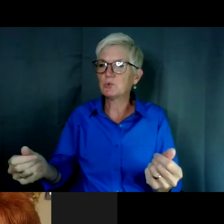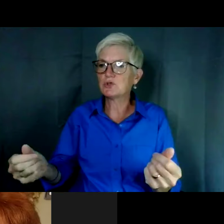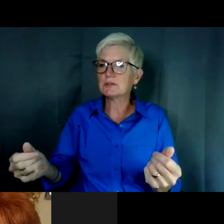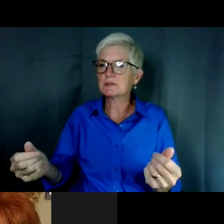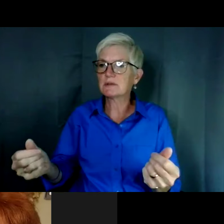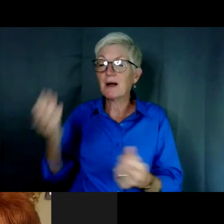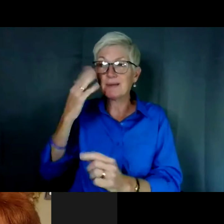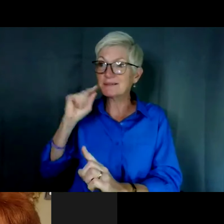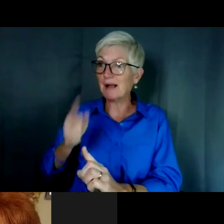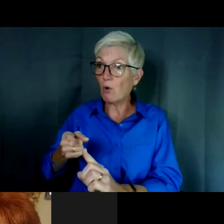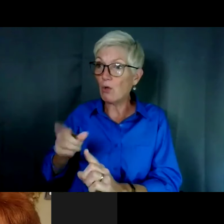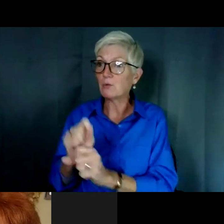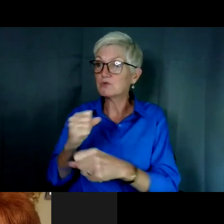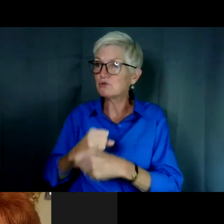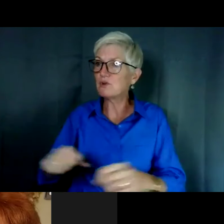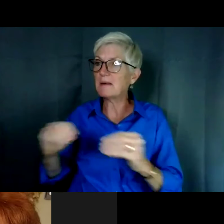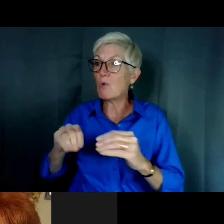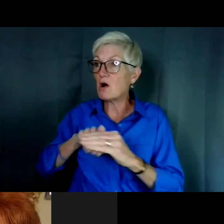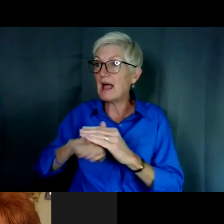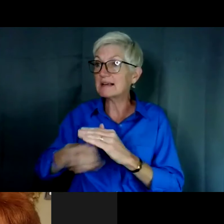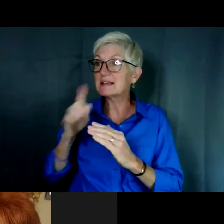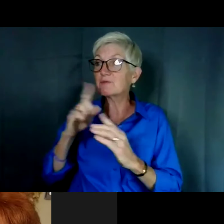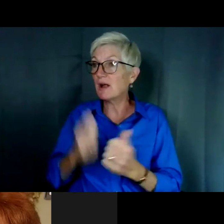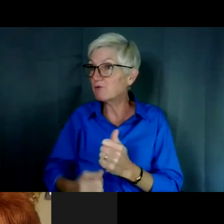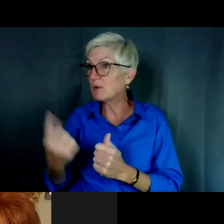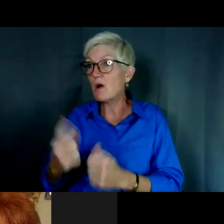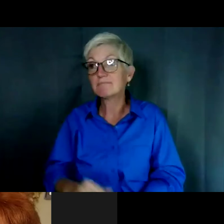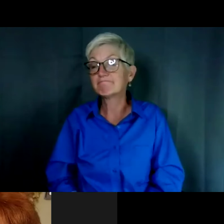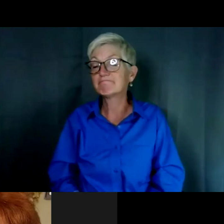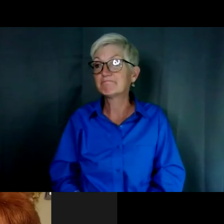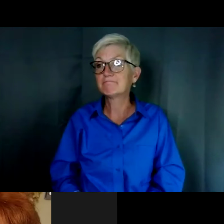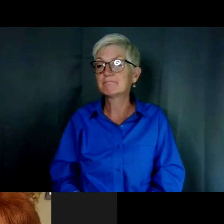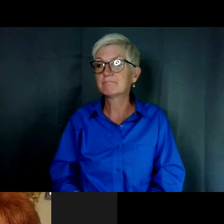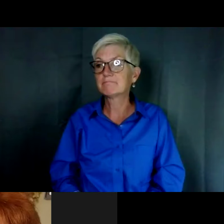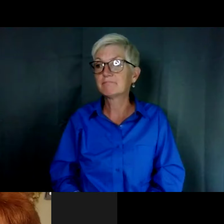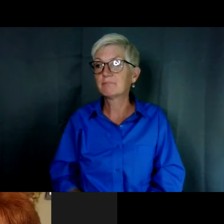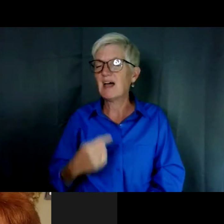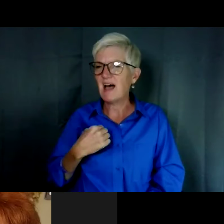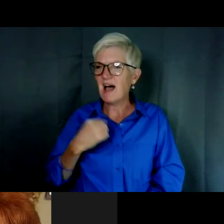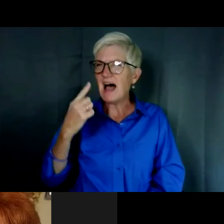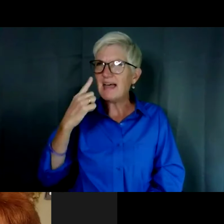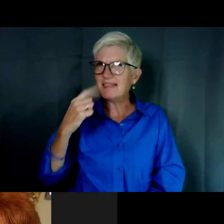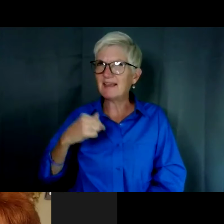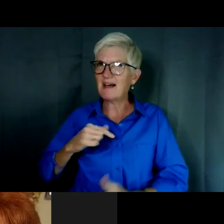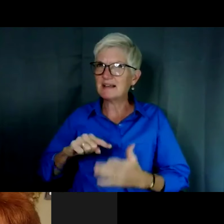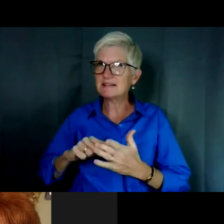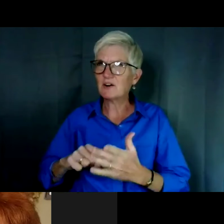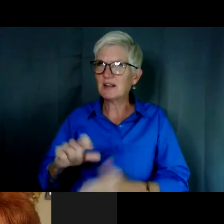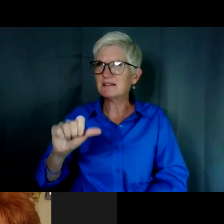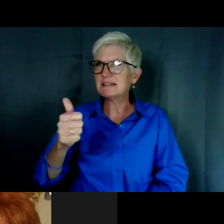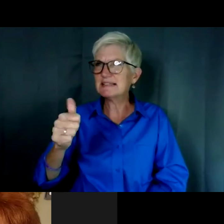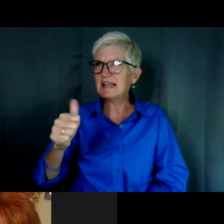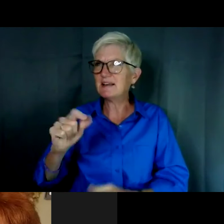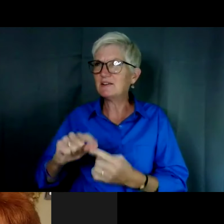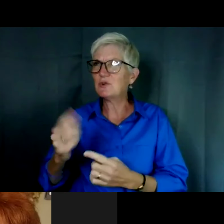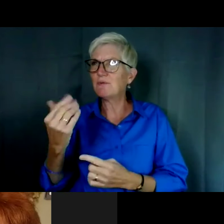access, literally, for everyone. And I think that I actually started it 10 to 15 years too